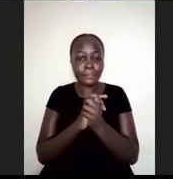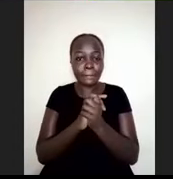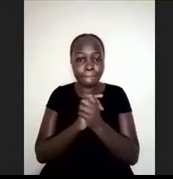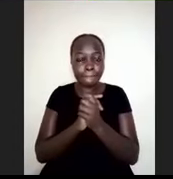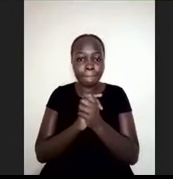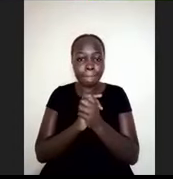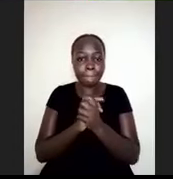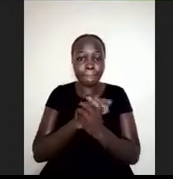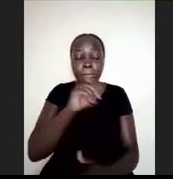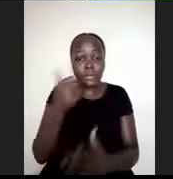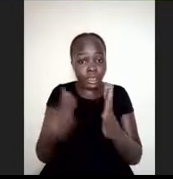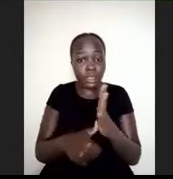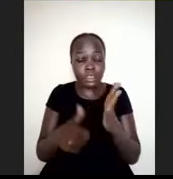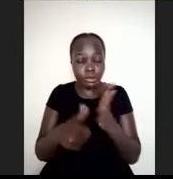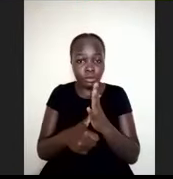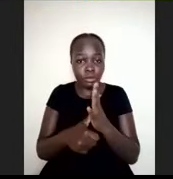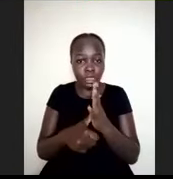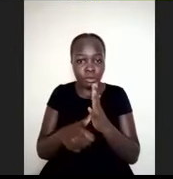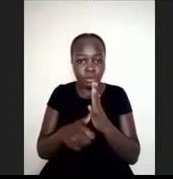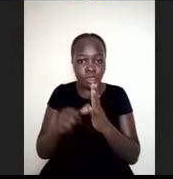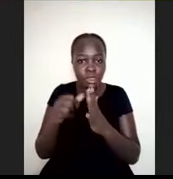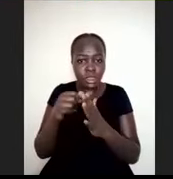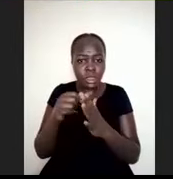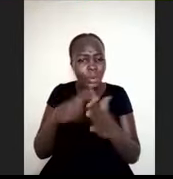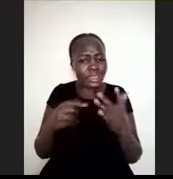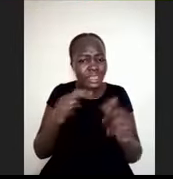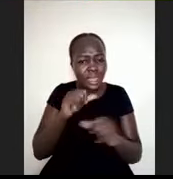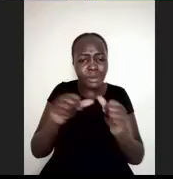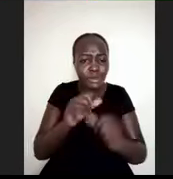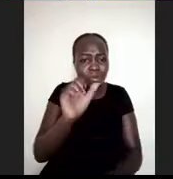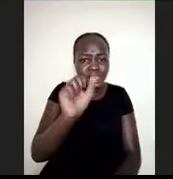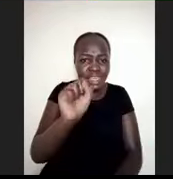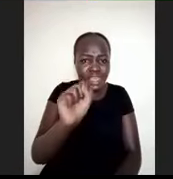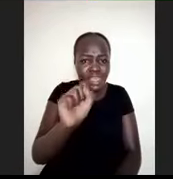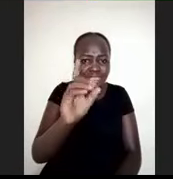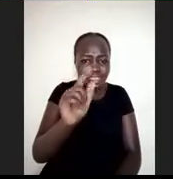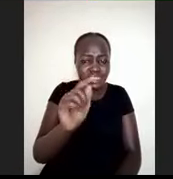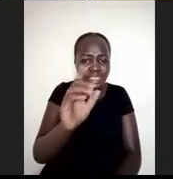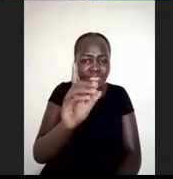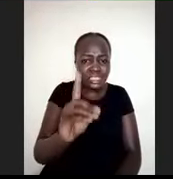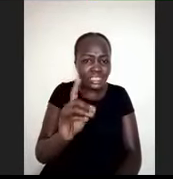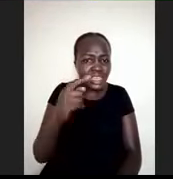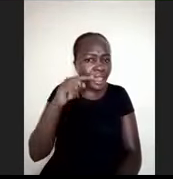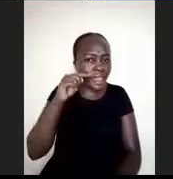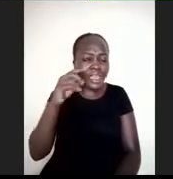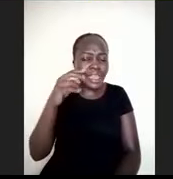Another issue, what about the STDs? HIV infections?